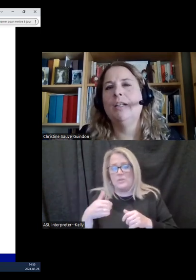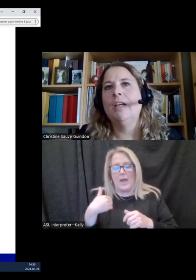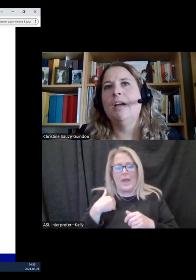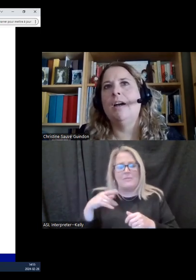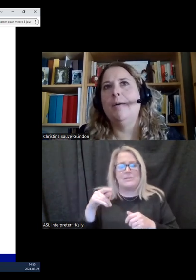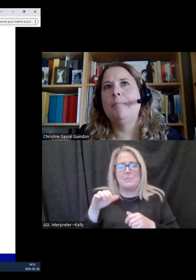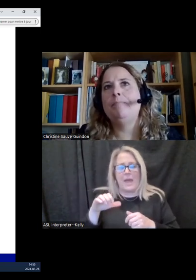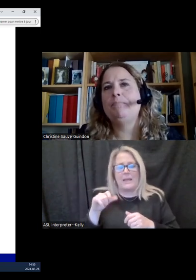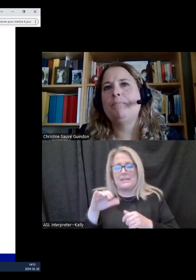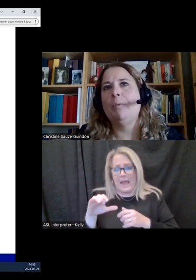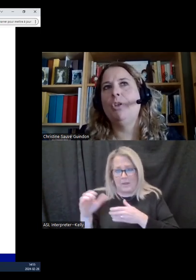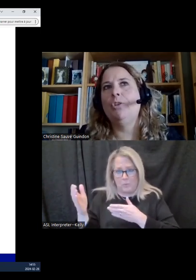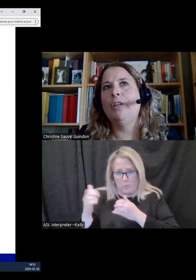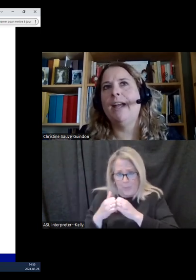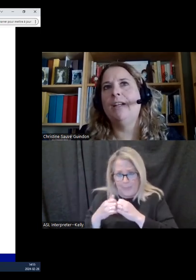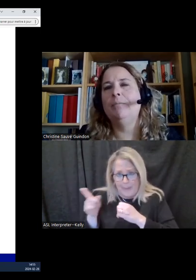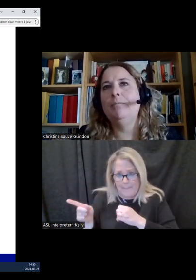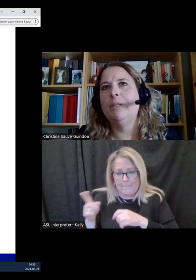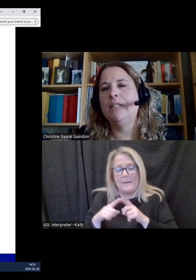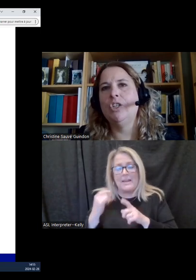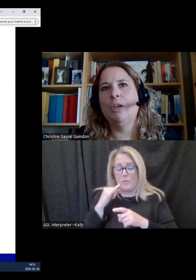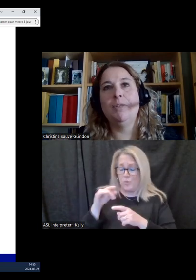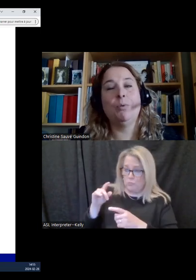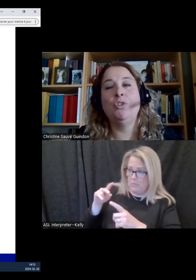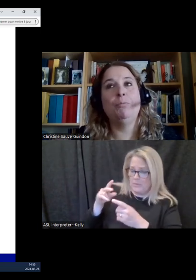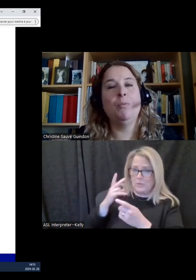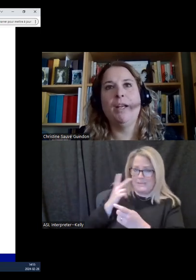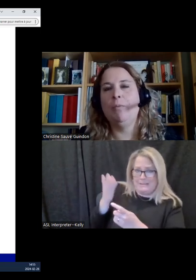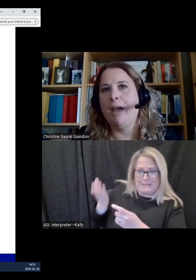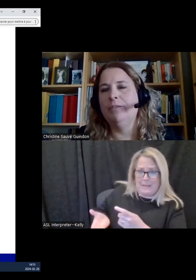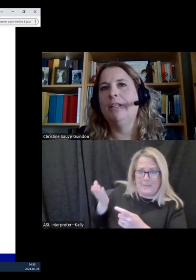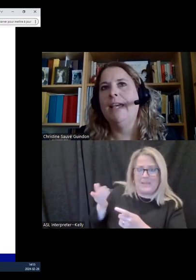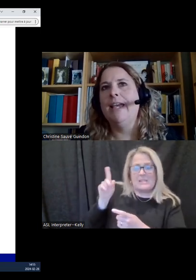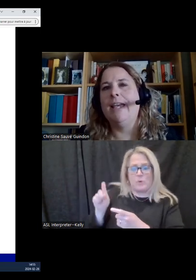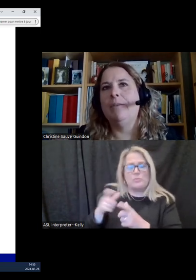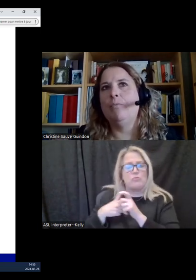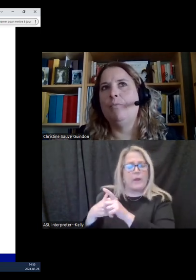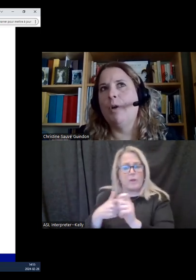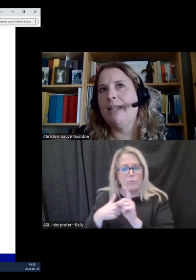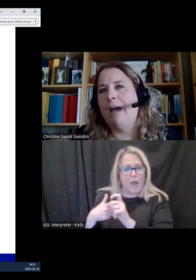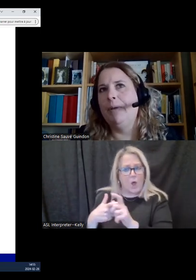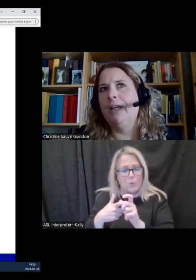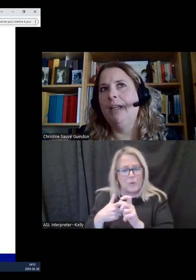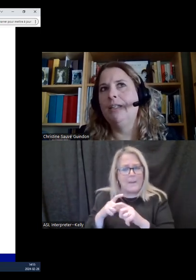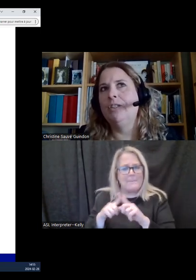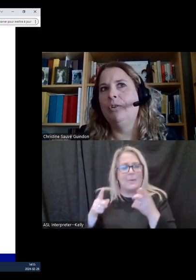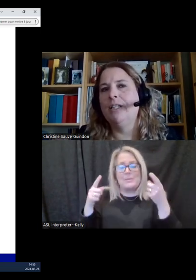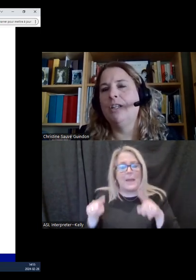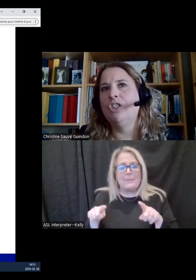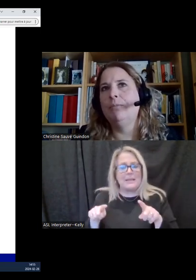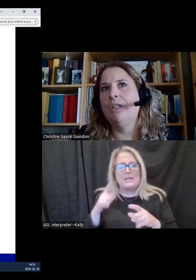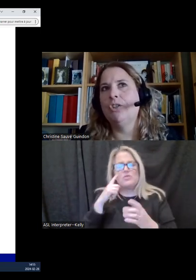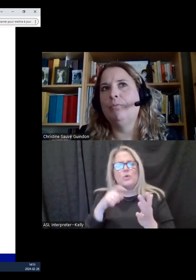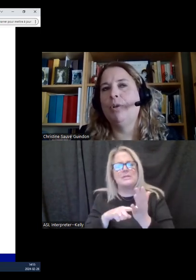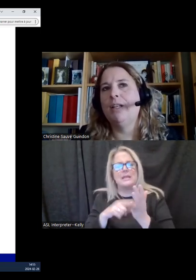along. But you're looking at him, he's in gym, he's supposed to be running around. What's happening? He's noticing